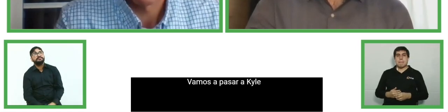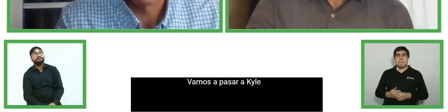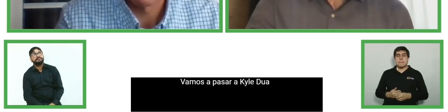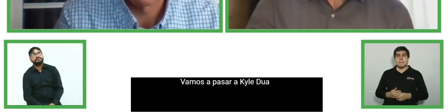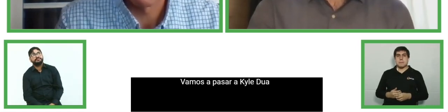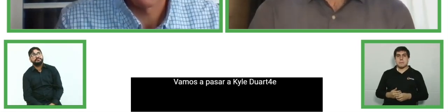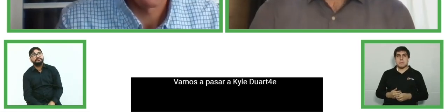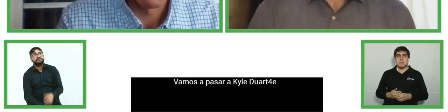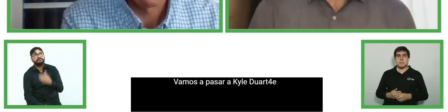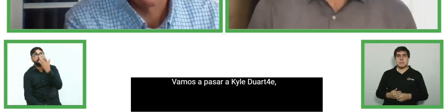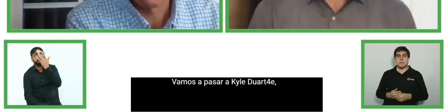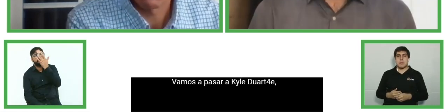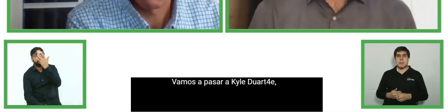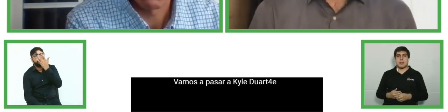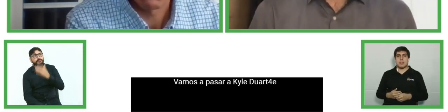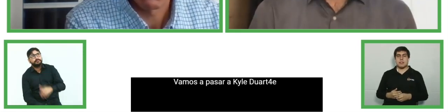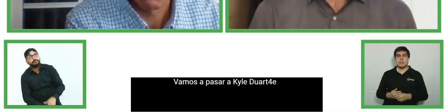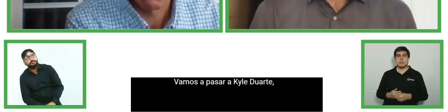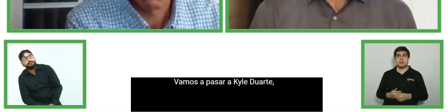Please go ahead, Kyle. You're muted.